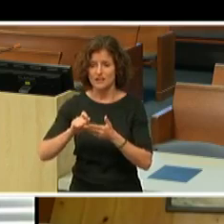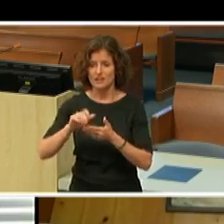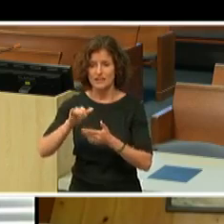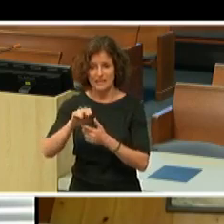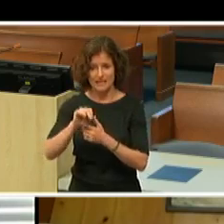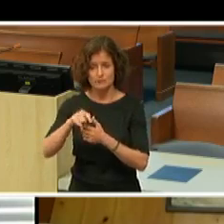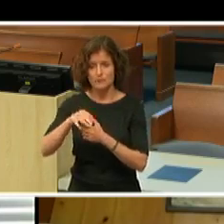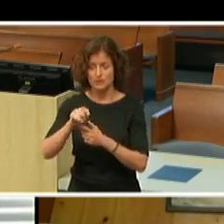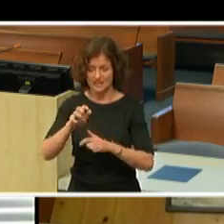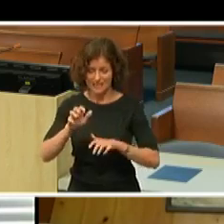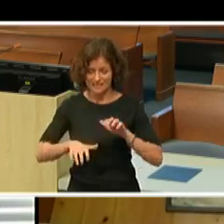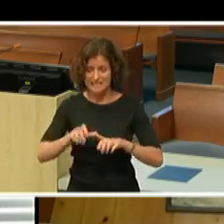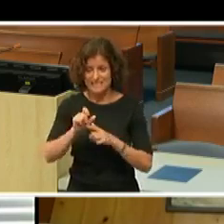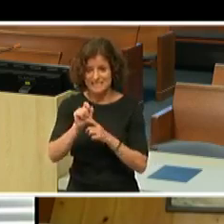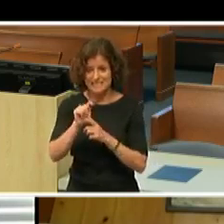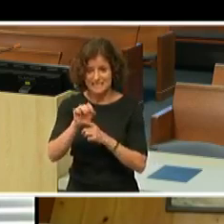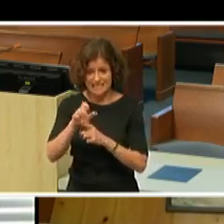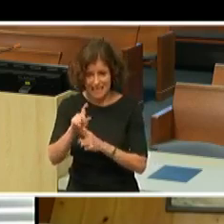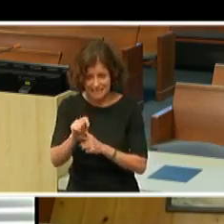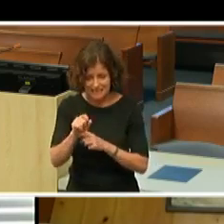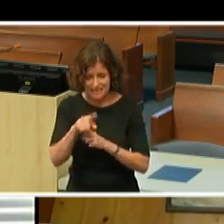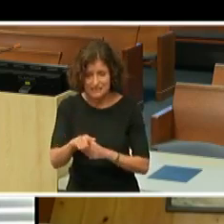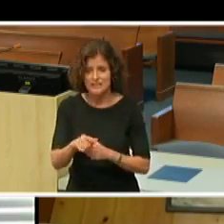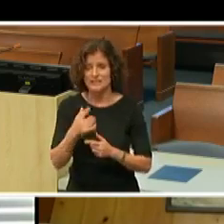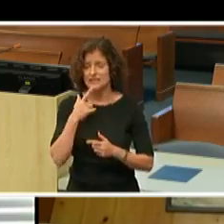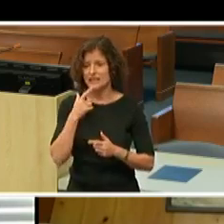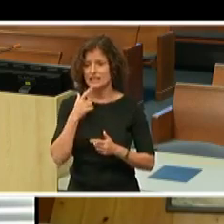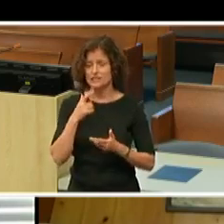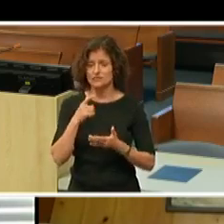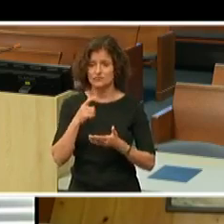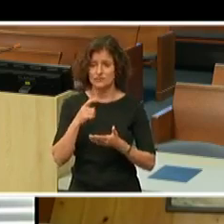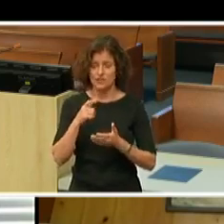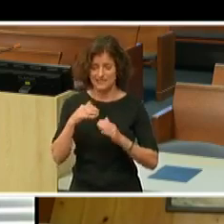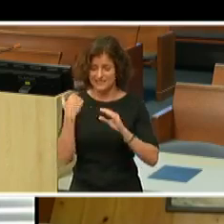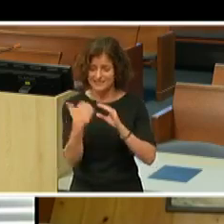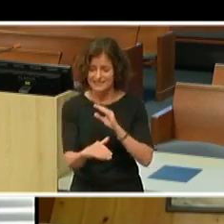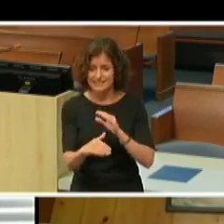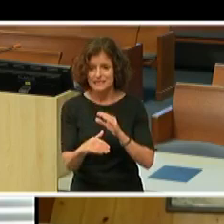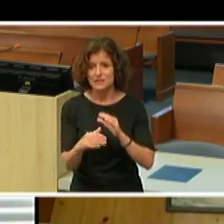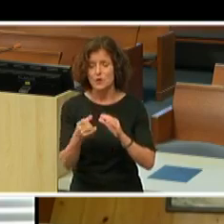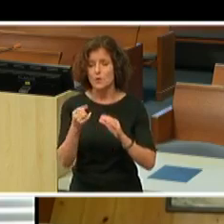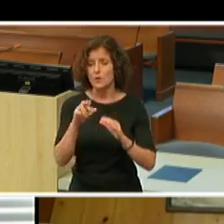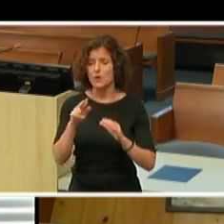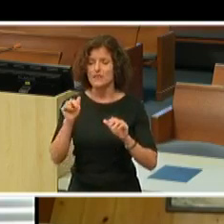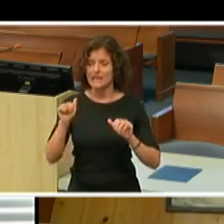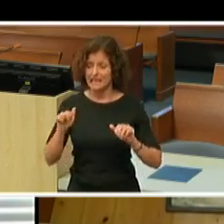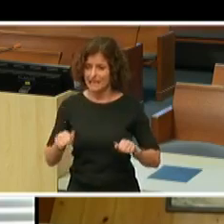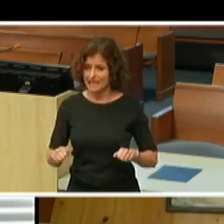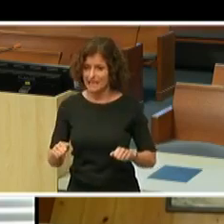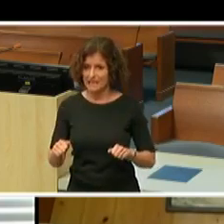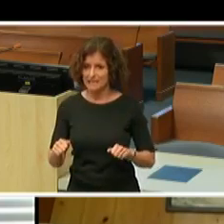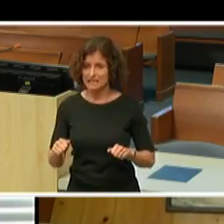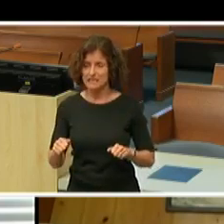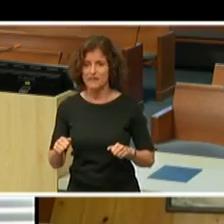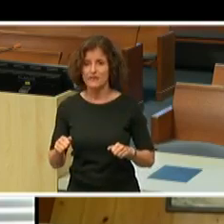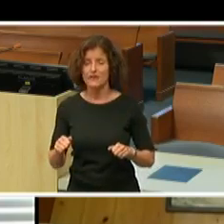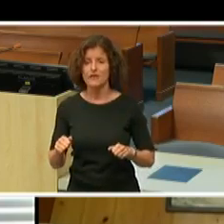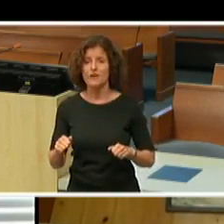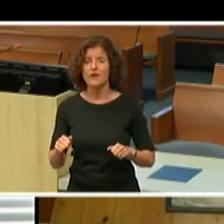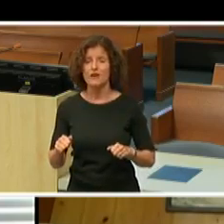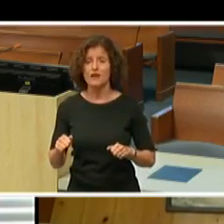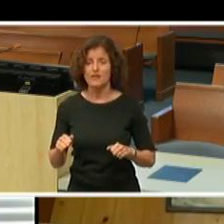they can write it by text, they can write it on an email, or they can write it